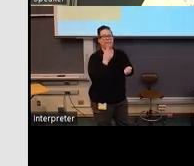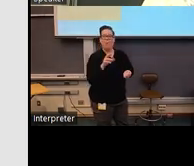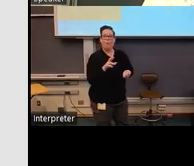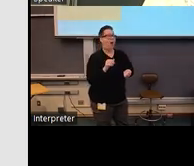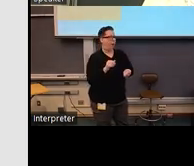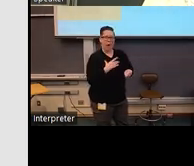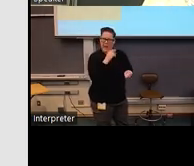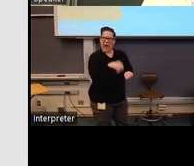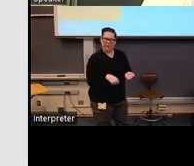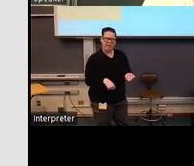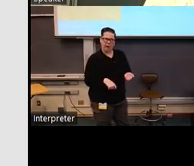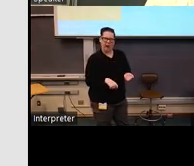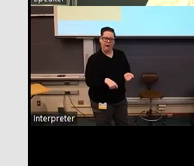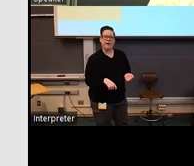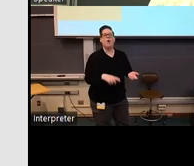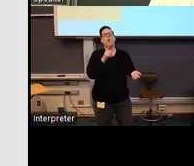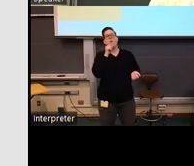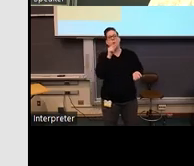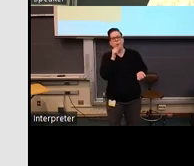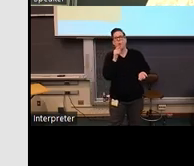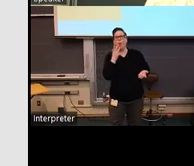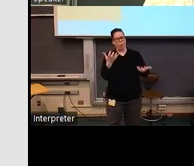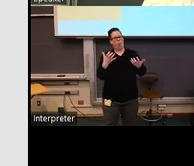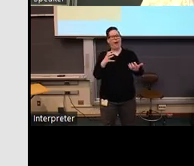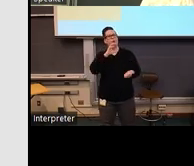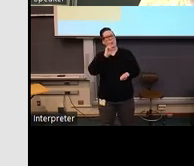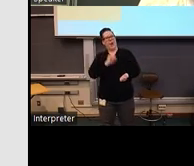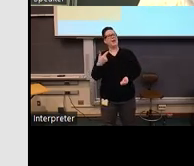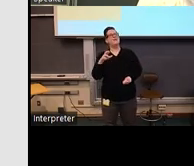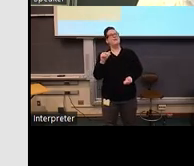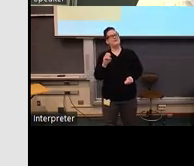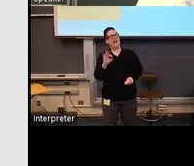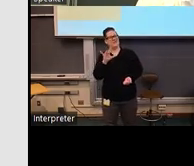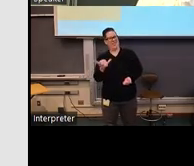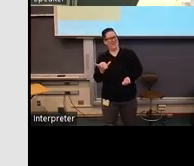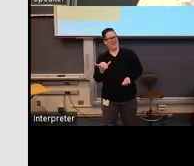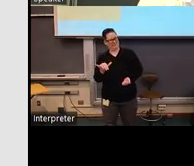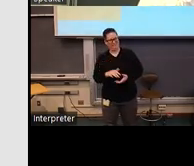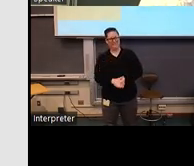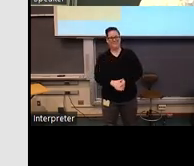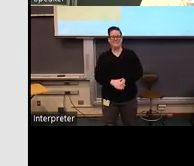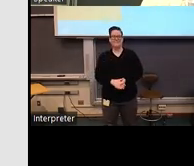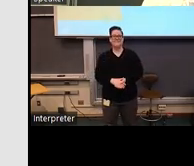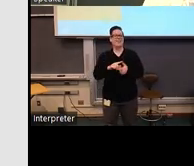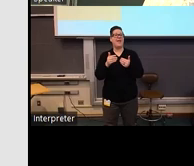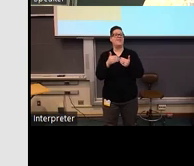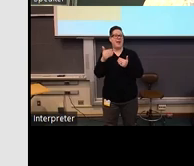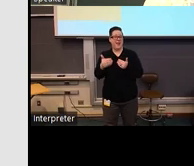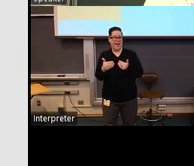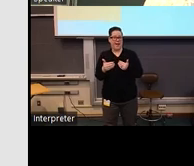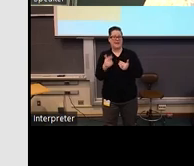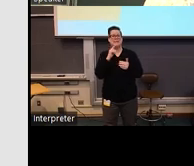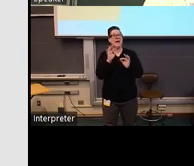verbally, "I like that," because who doesn't want to age gracefully? And the key, the next line is, the key to